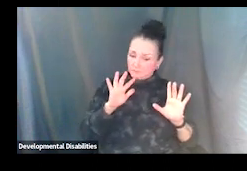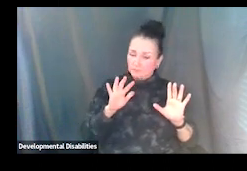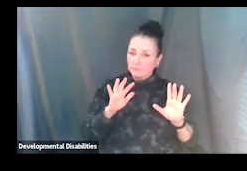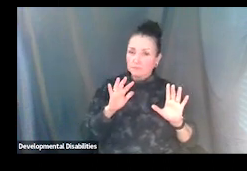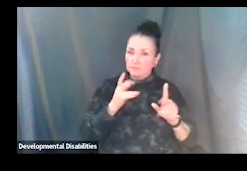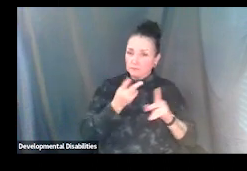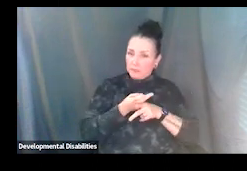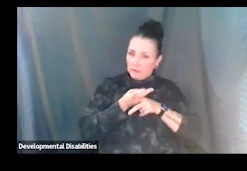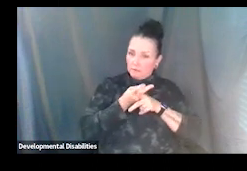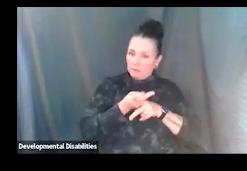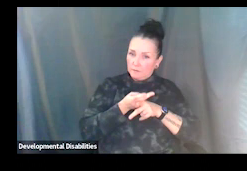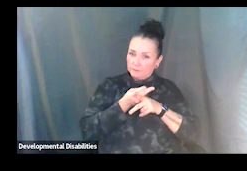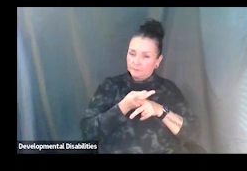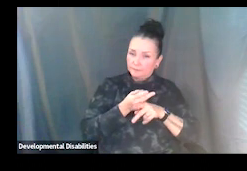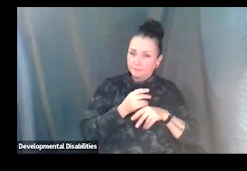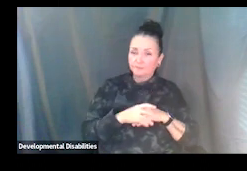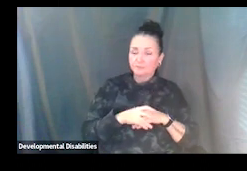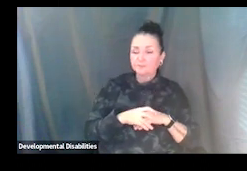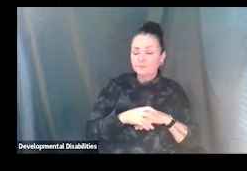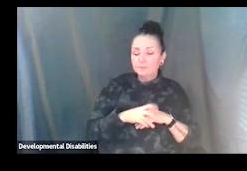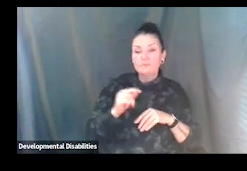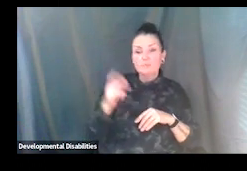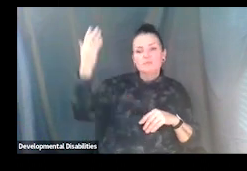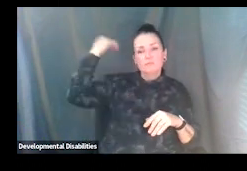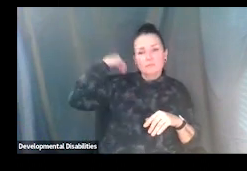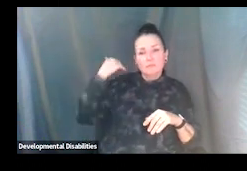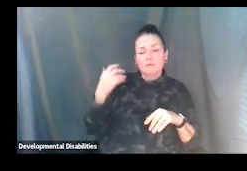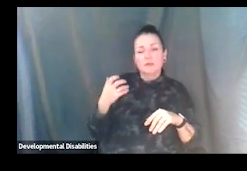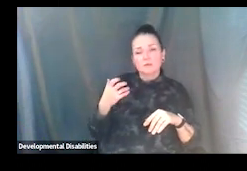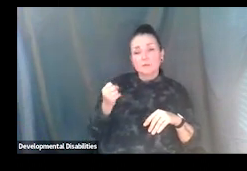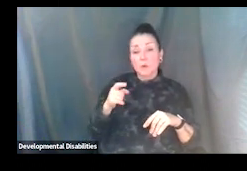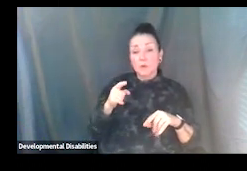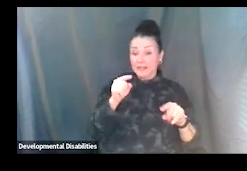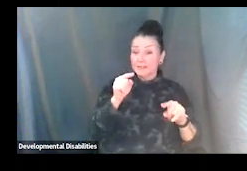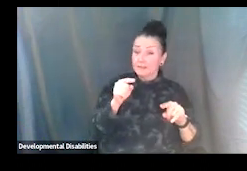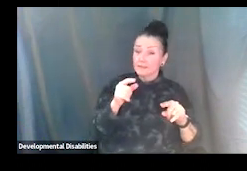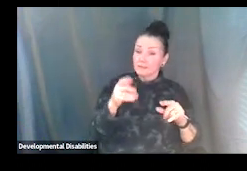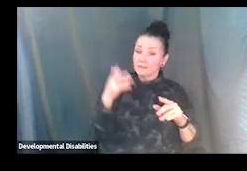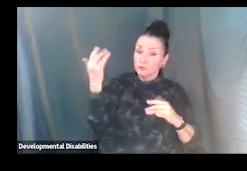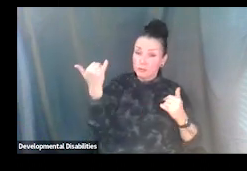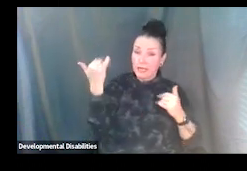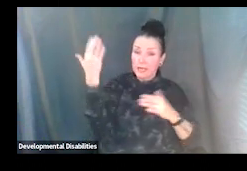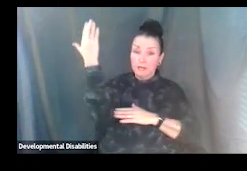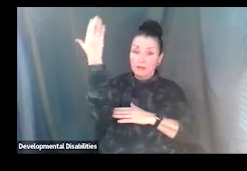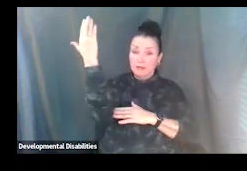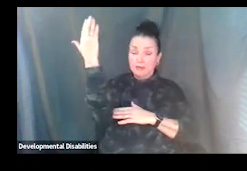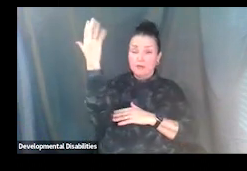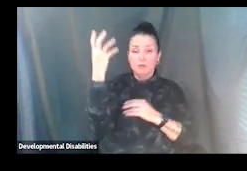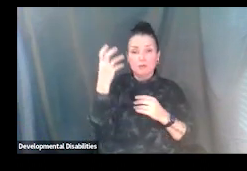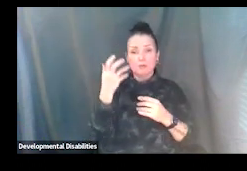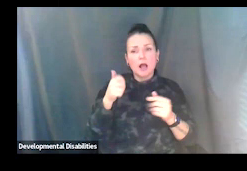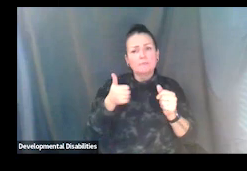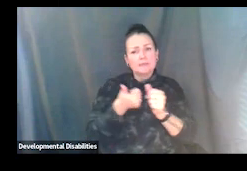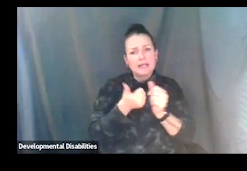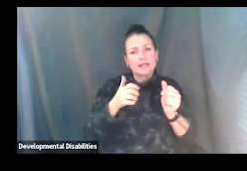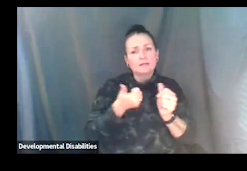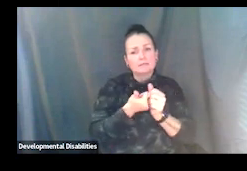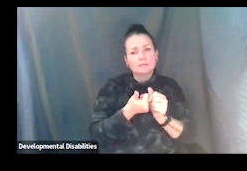update on the current indications. And yes, we did have a lot of quackery in my day as